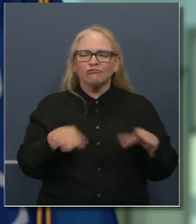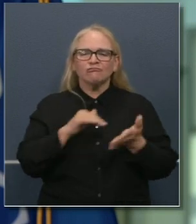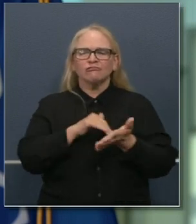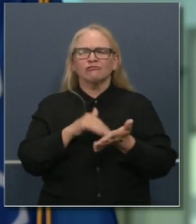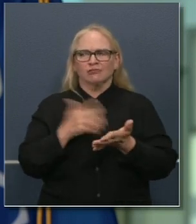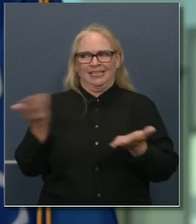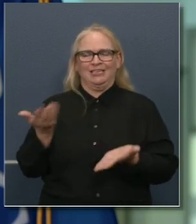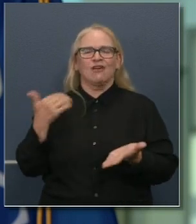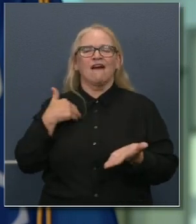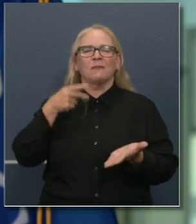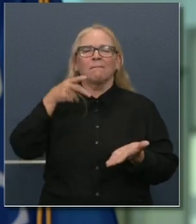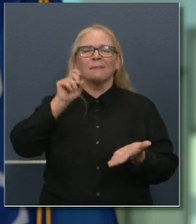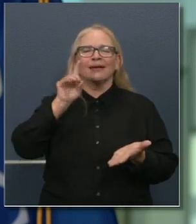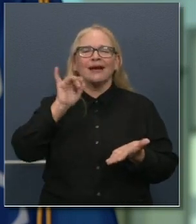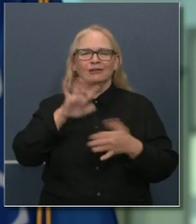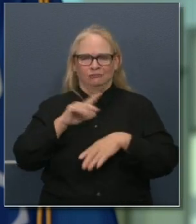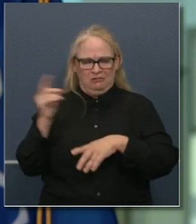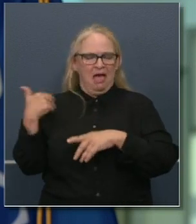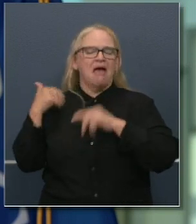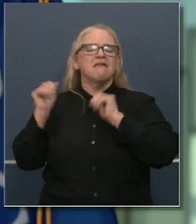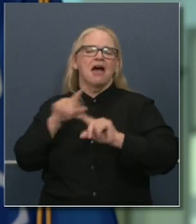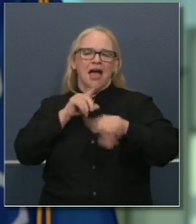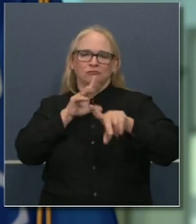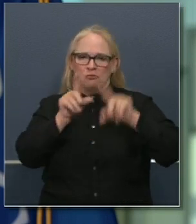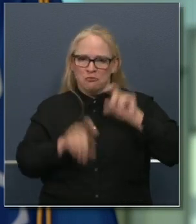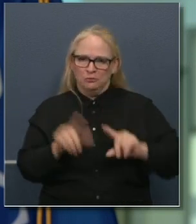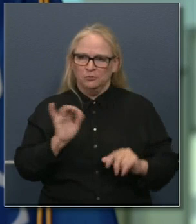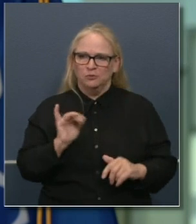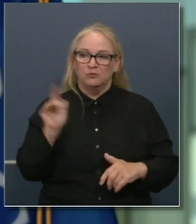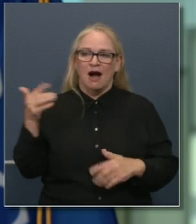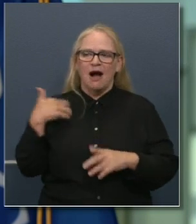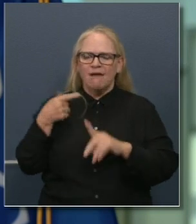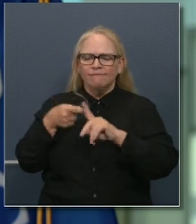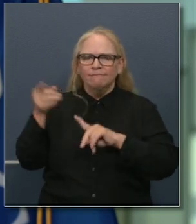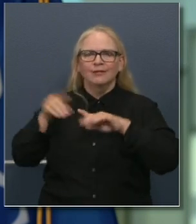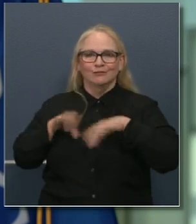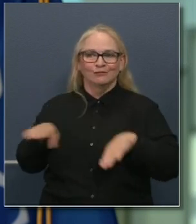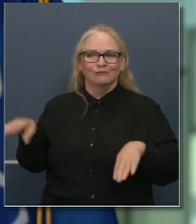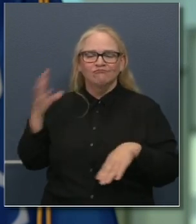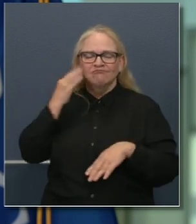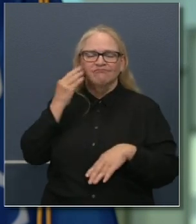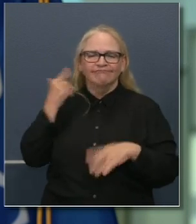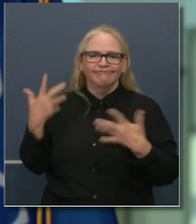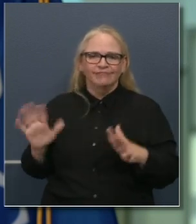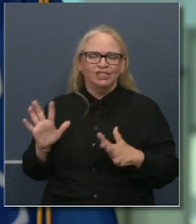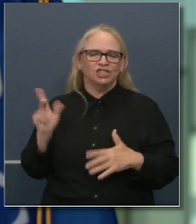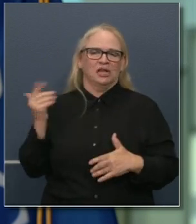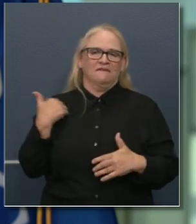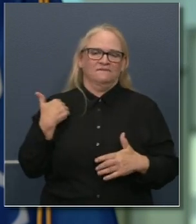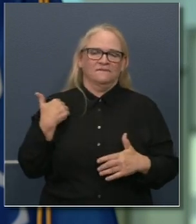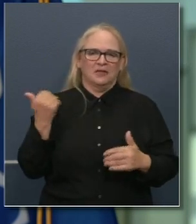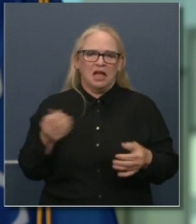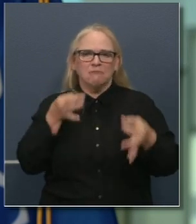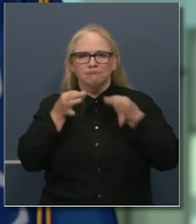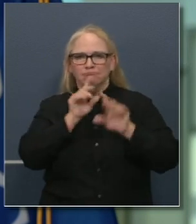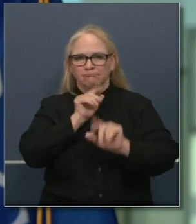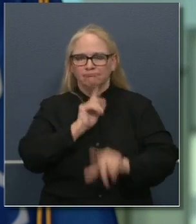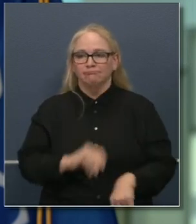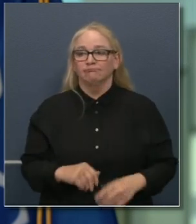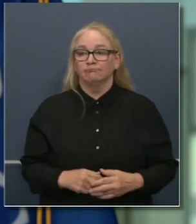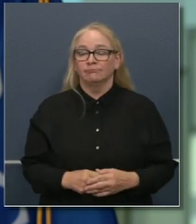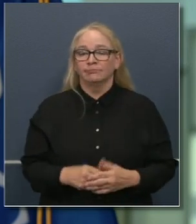4 young children he has as well and his expectations moving forward. But first, I want to just quickly run